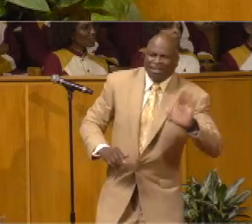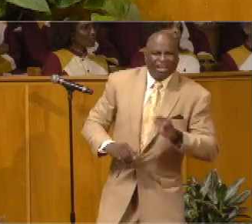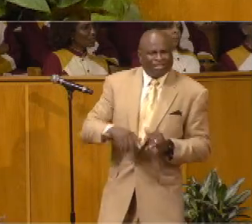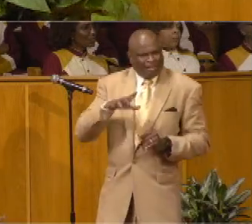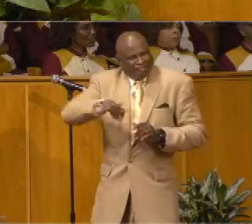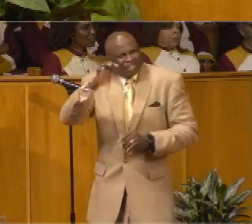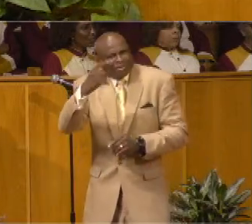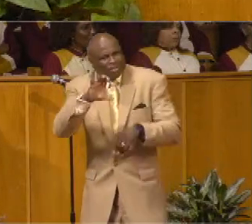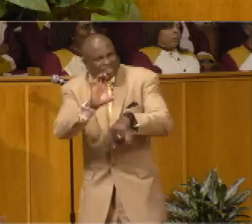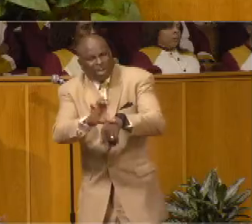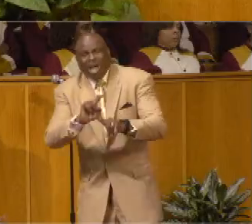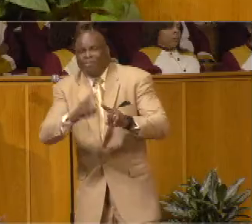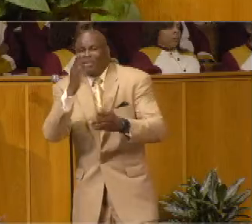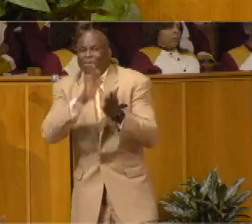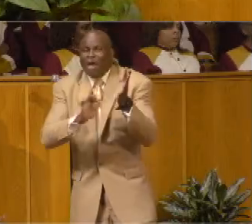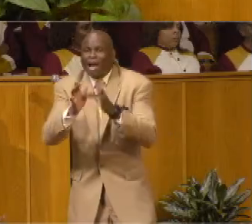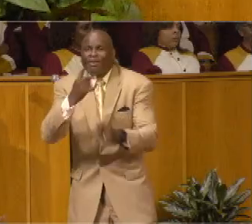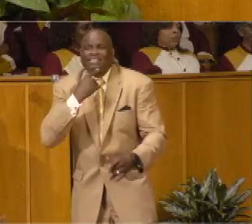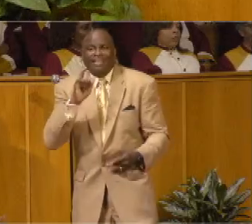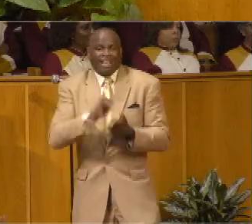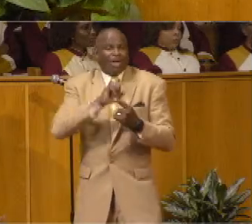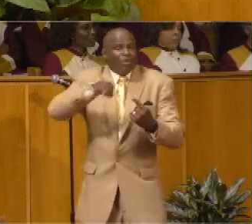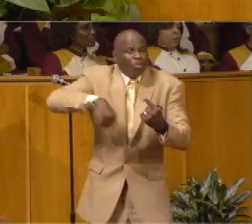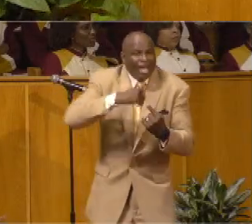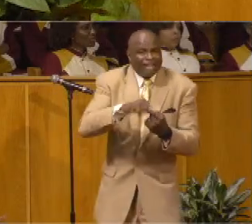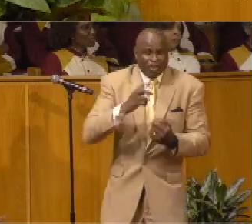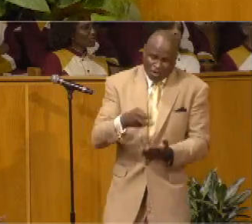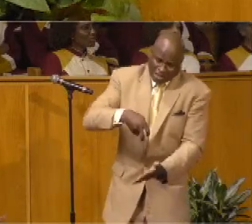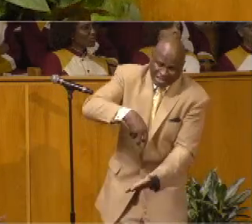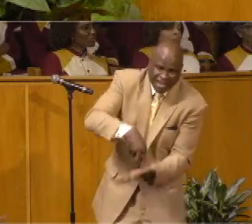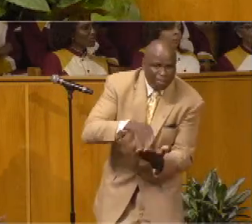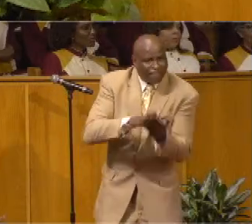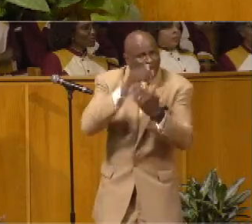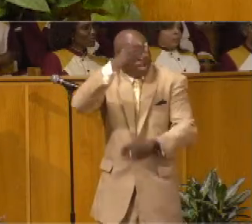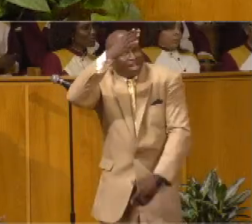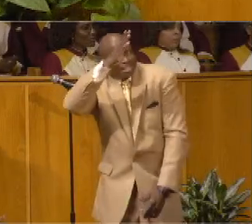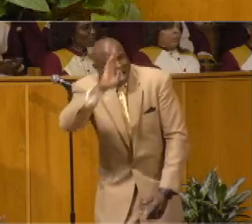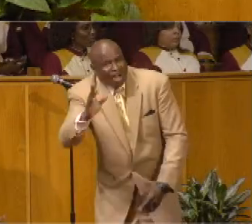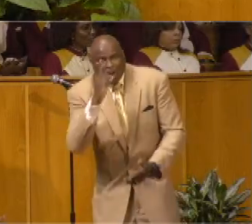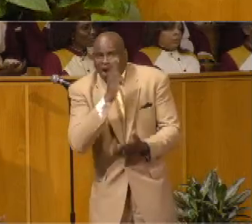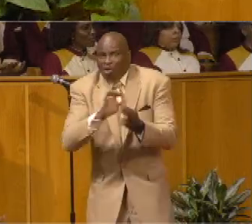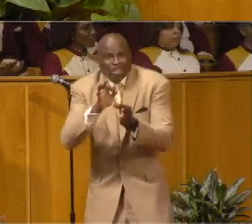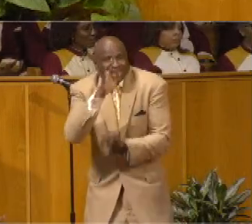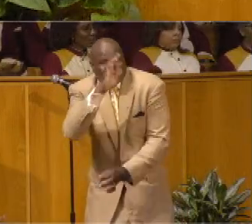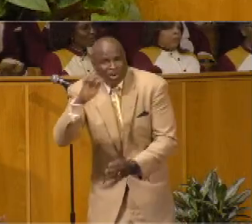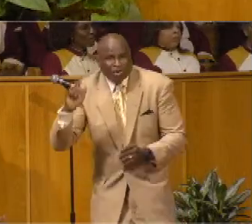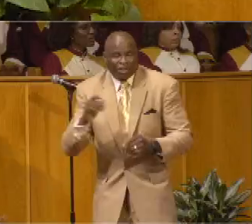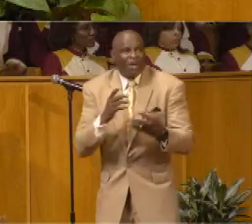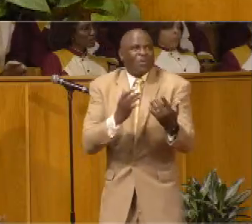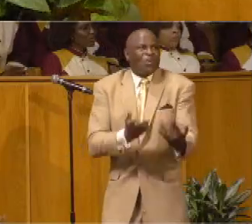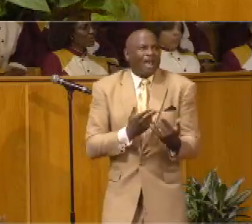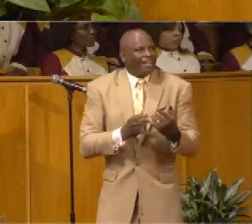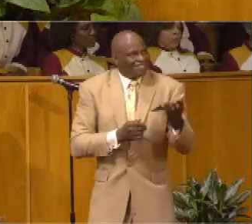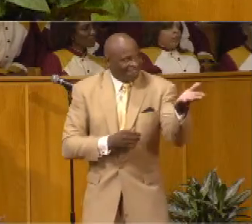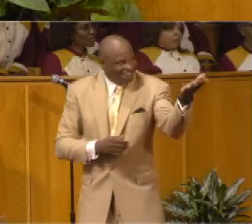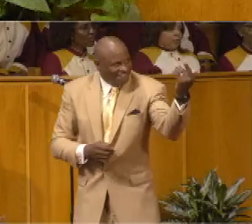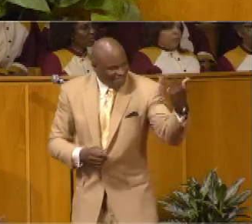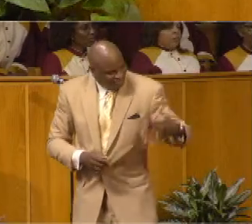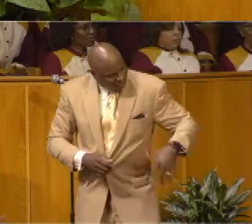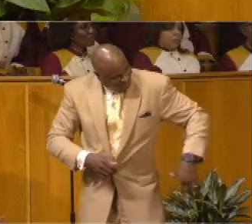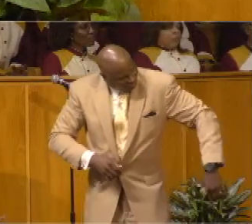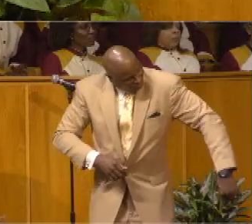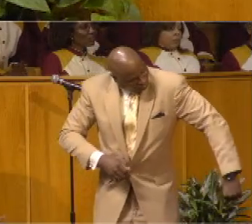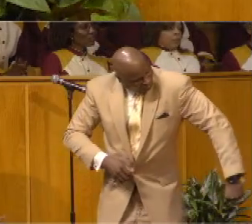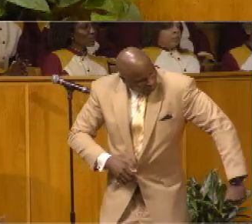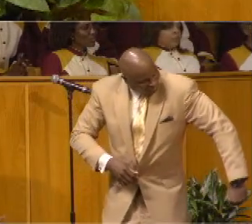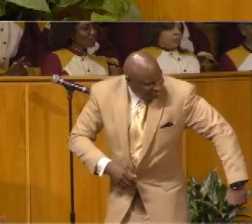somebody in church. The Bible says that when you kneel before God, the Holy Spirit is waiting to join in that prayer